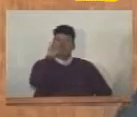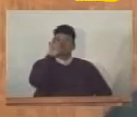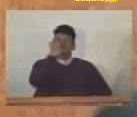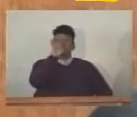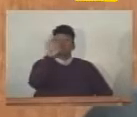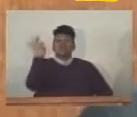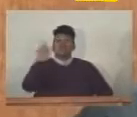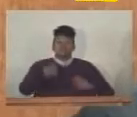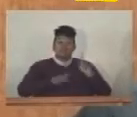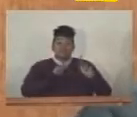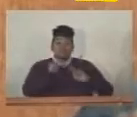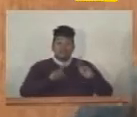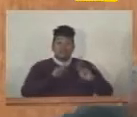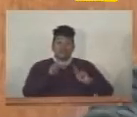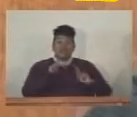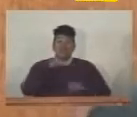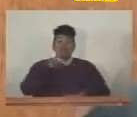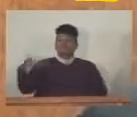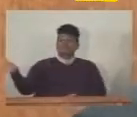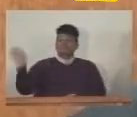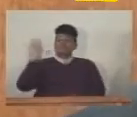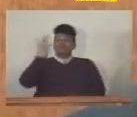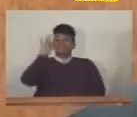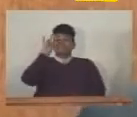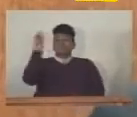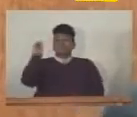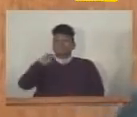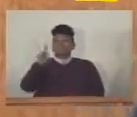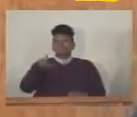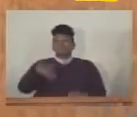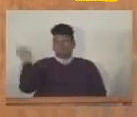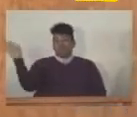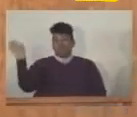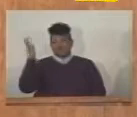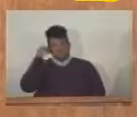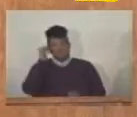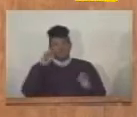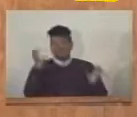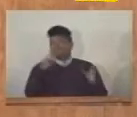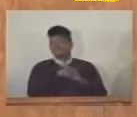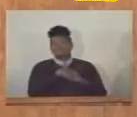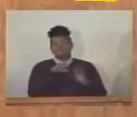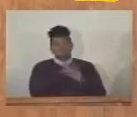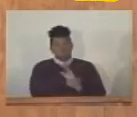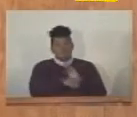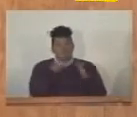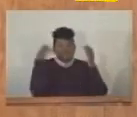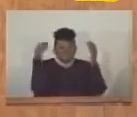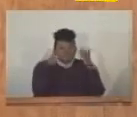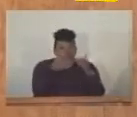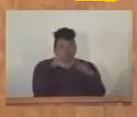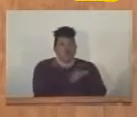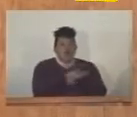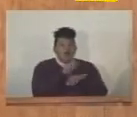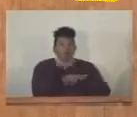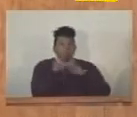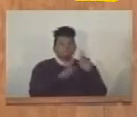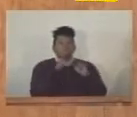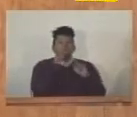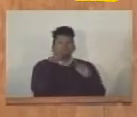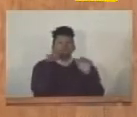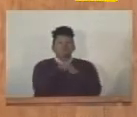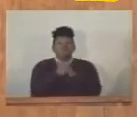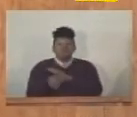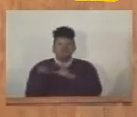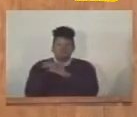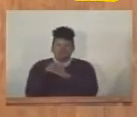499 people and letting go 97% of them because they had nothing to do. Focus on the people who committed the